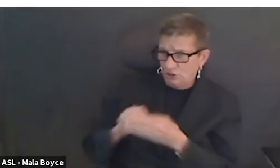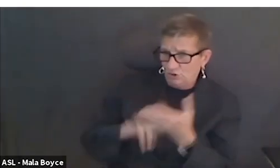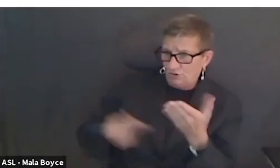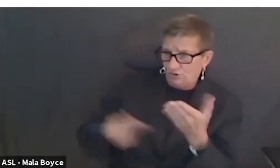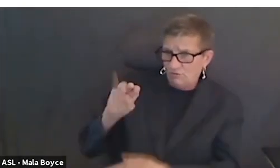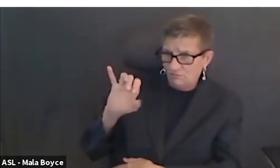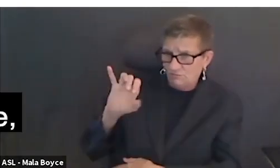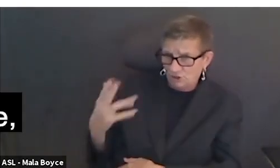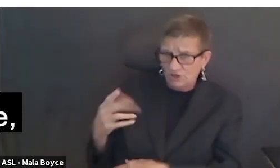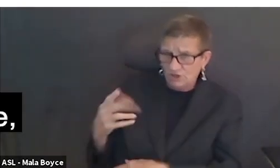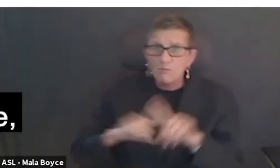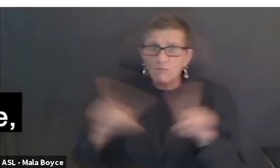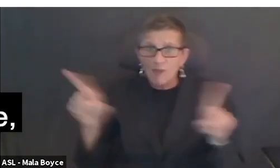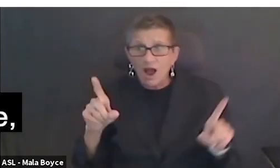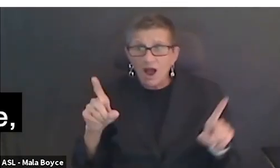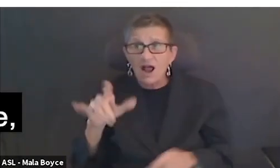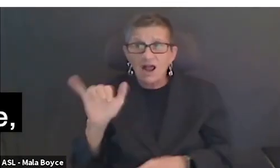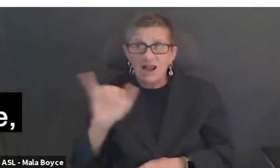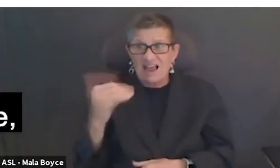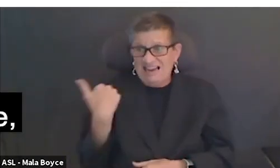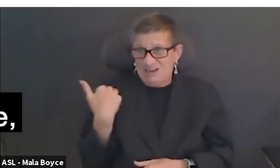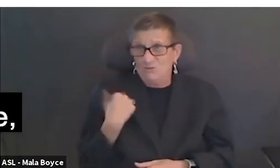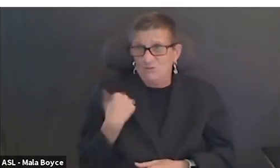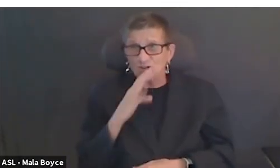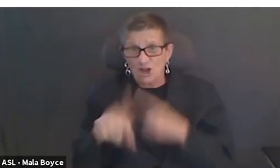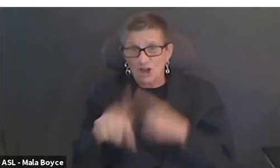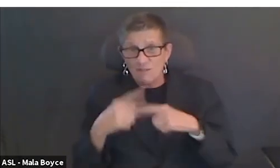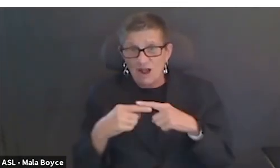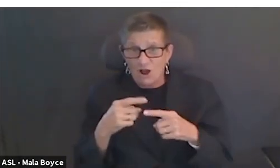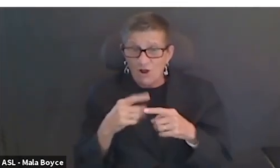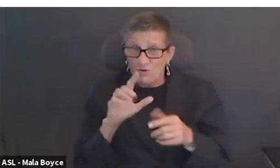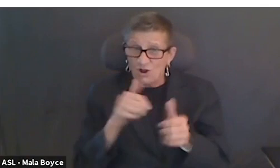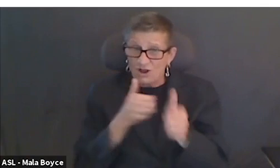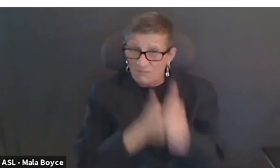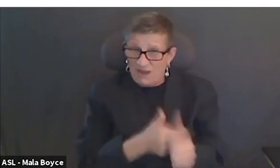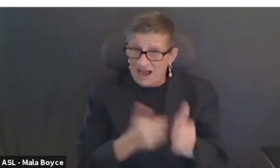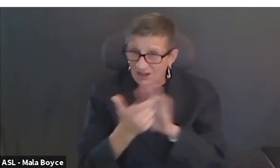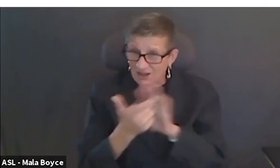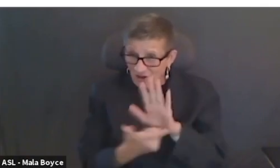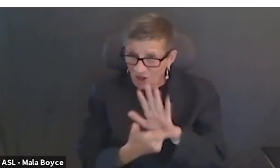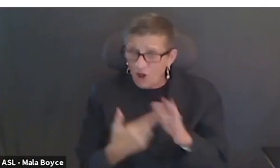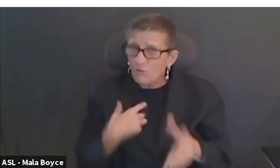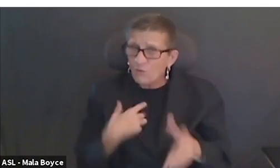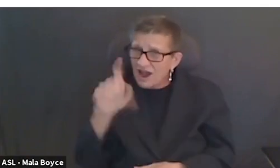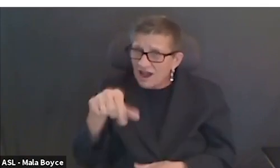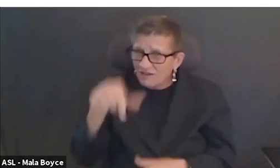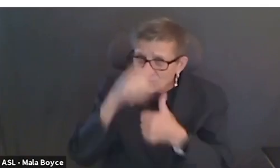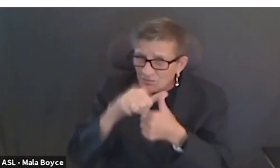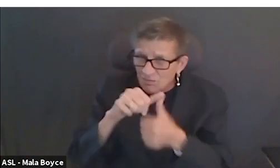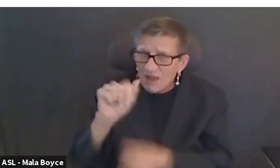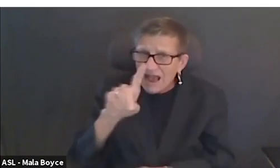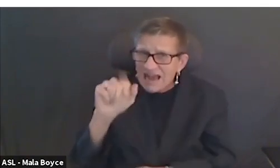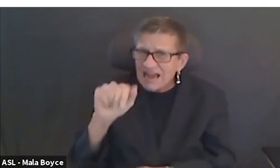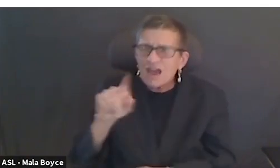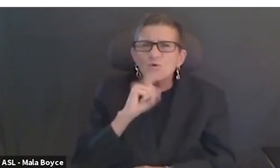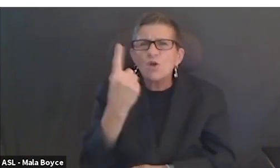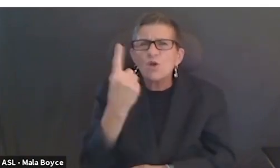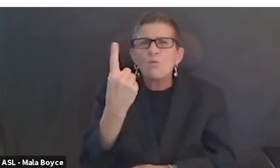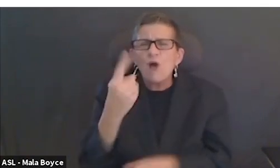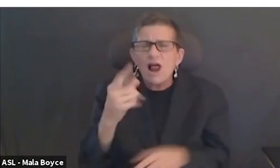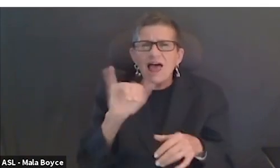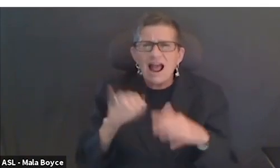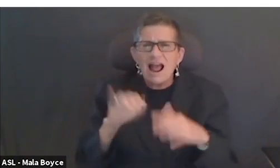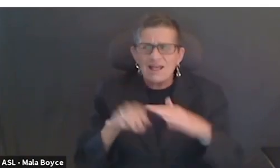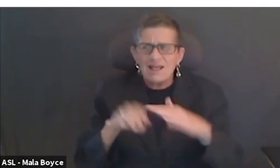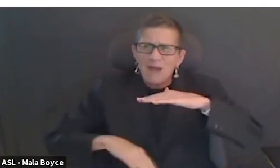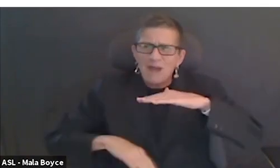as with a previous session when we talk about beyond compliance, it's always important to remember that the ADA is a floor. And what I mean by